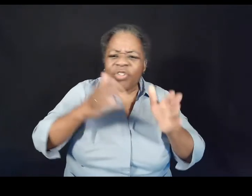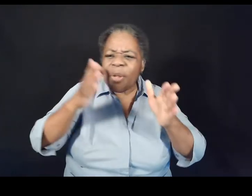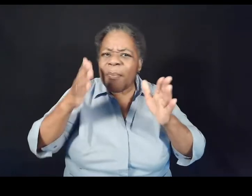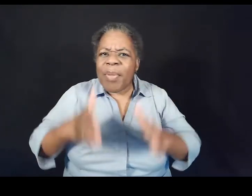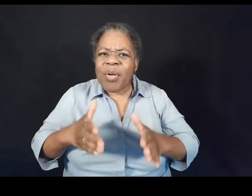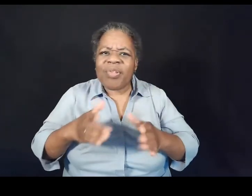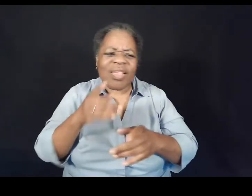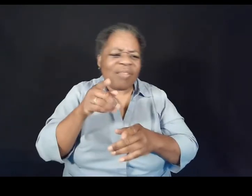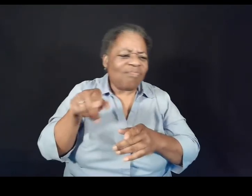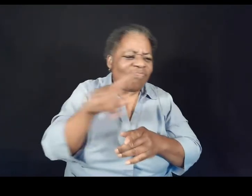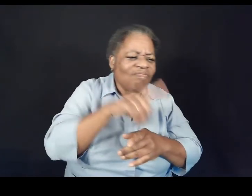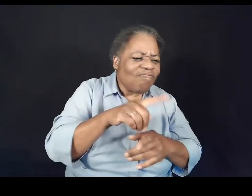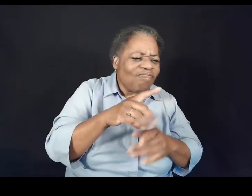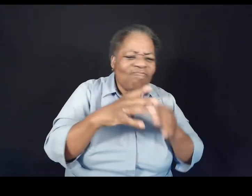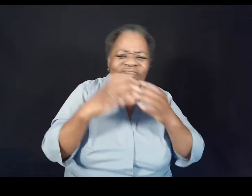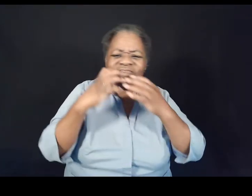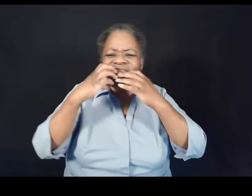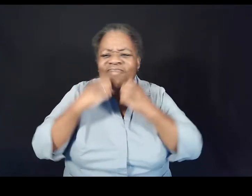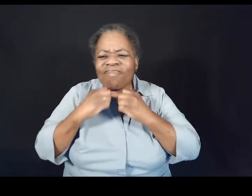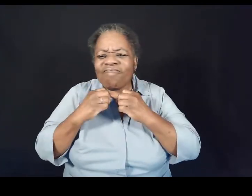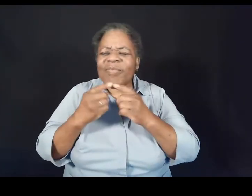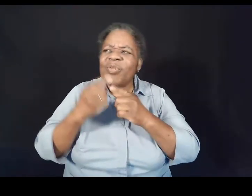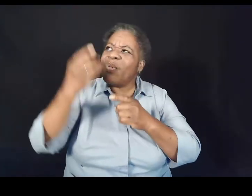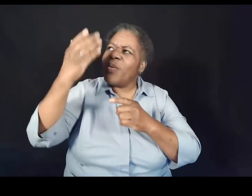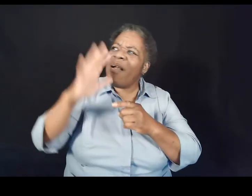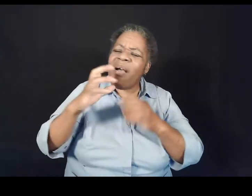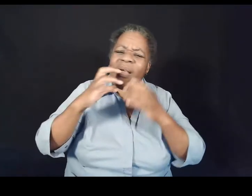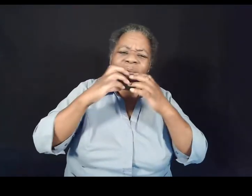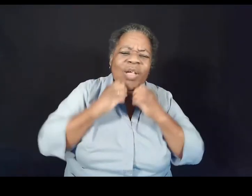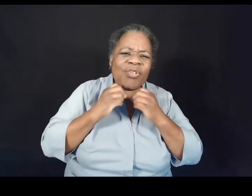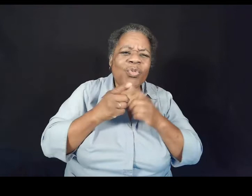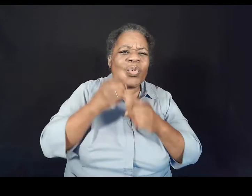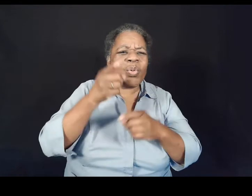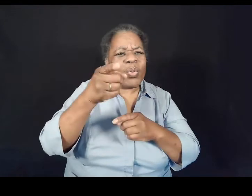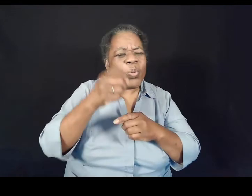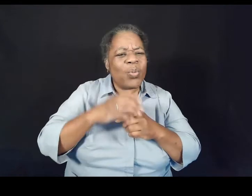really matter to God and to you.